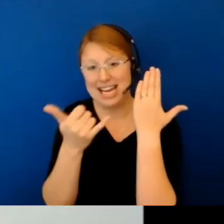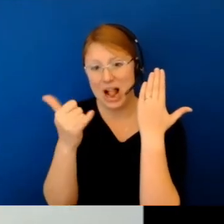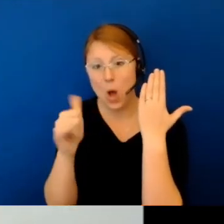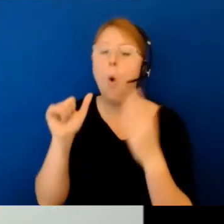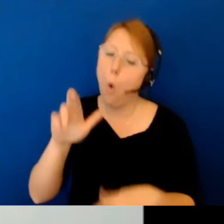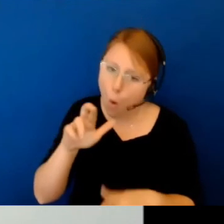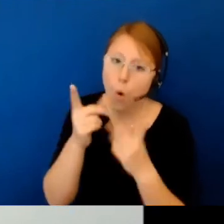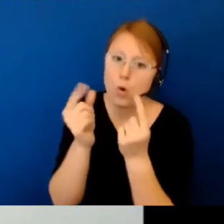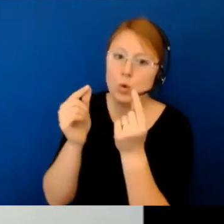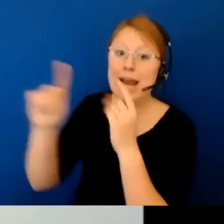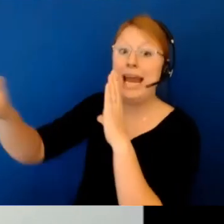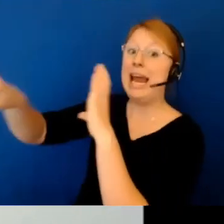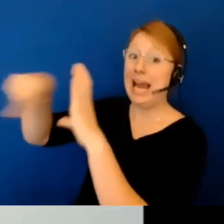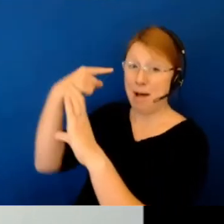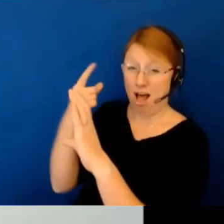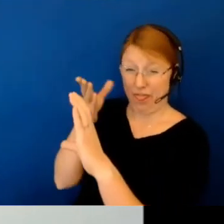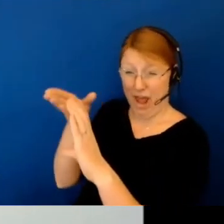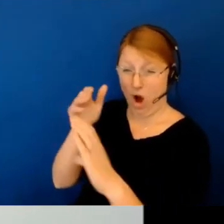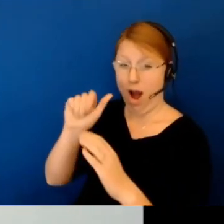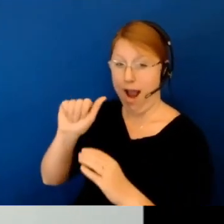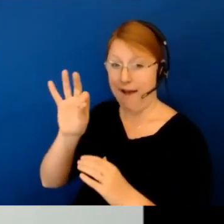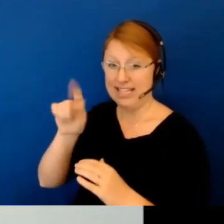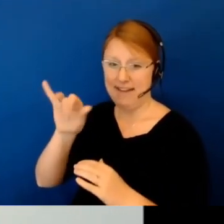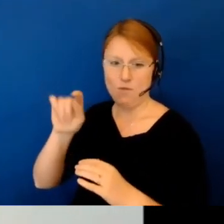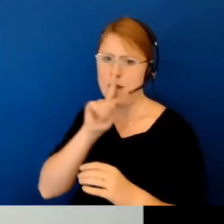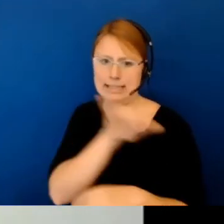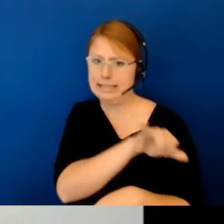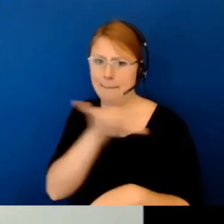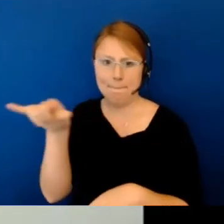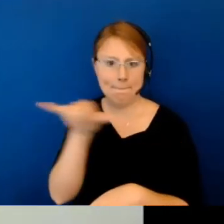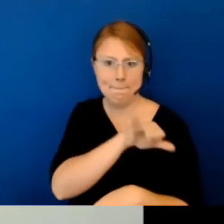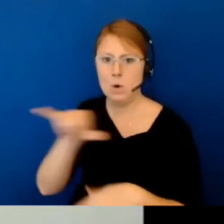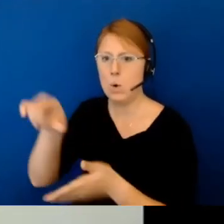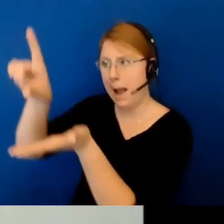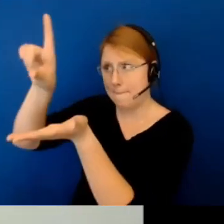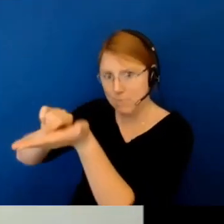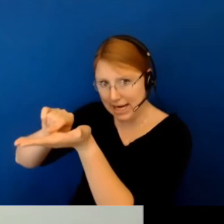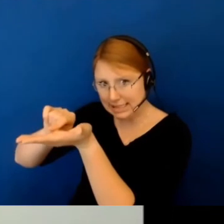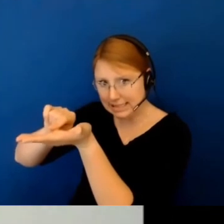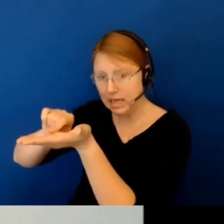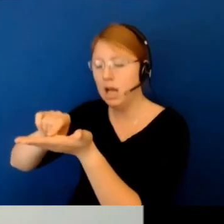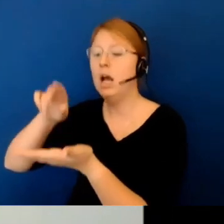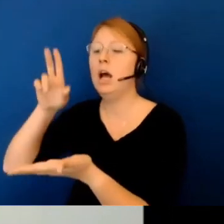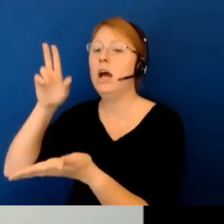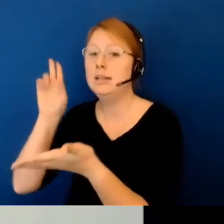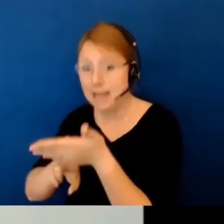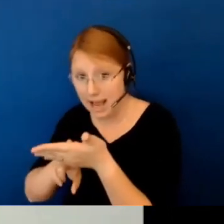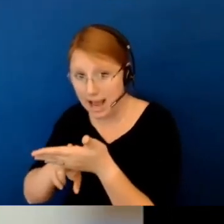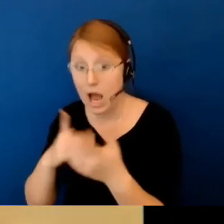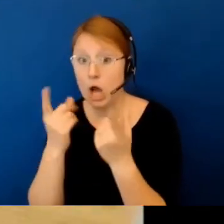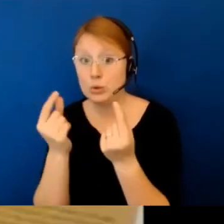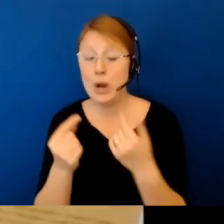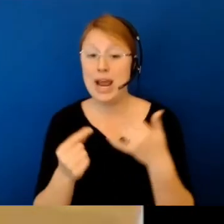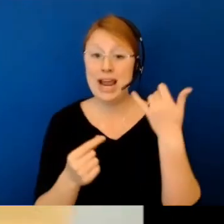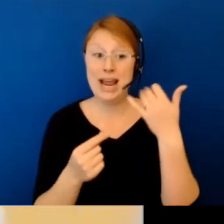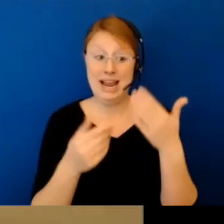affidavit document that you received and place that inside the outer mailing envelope, along